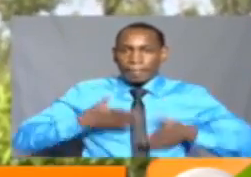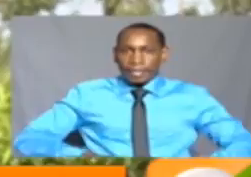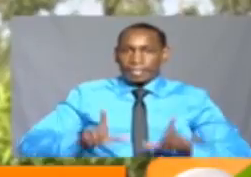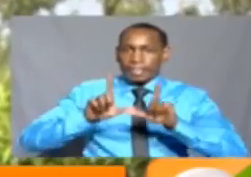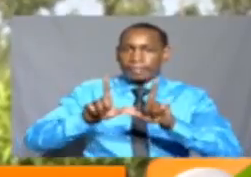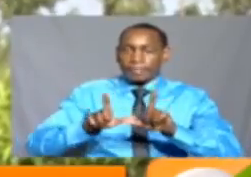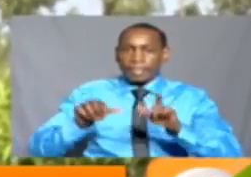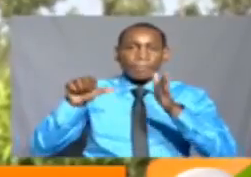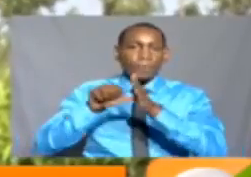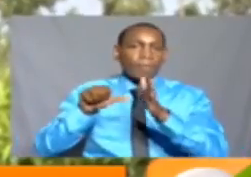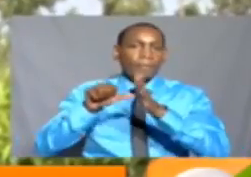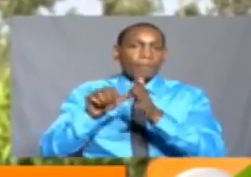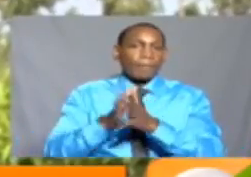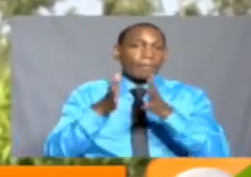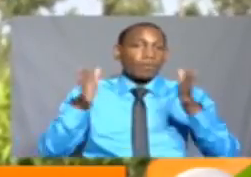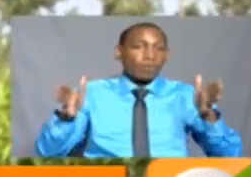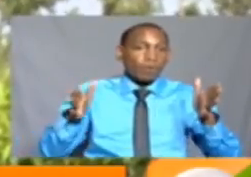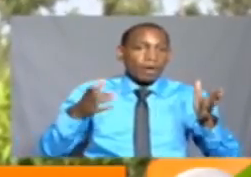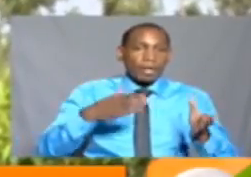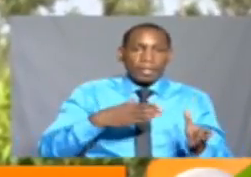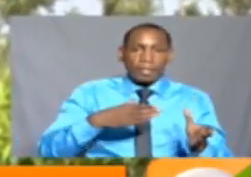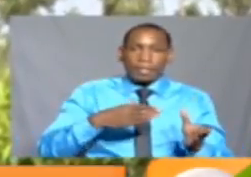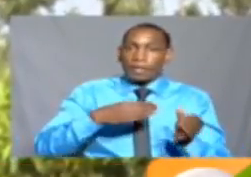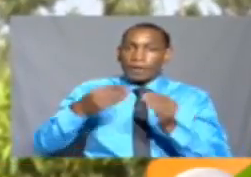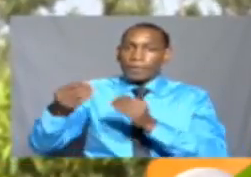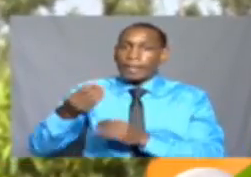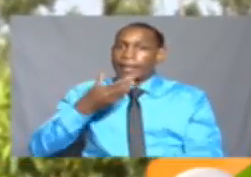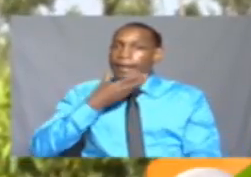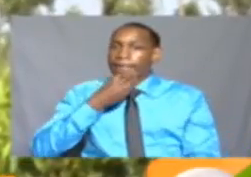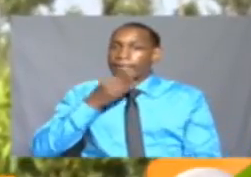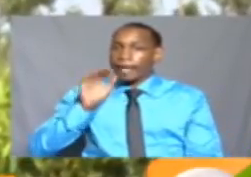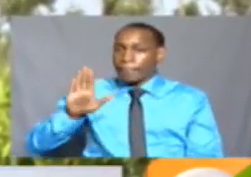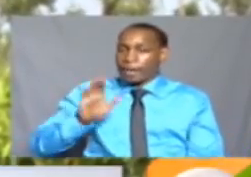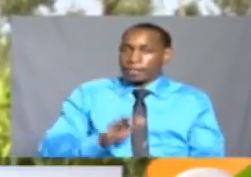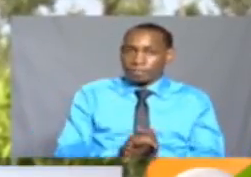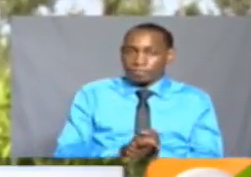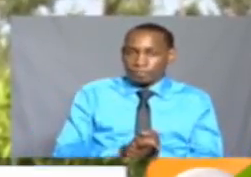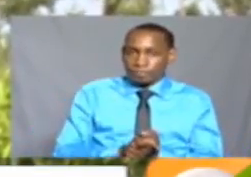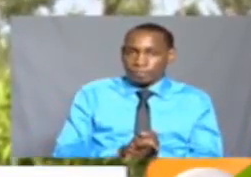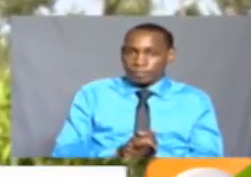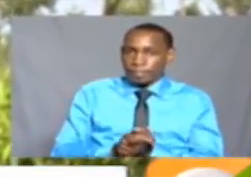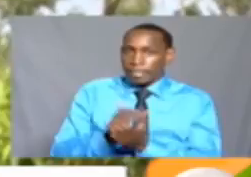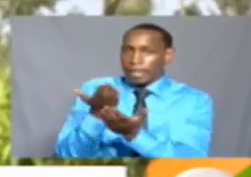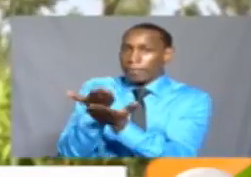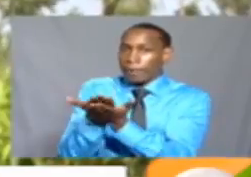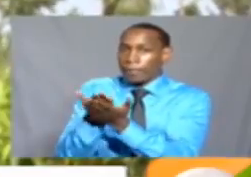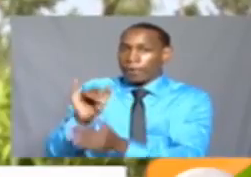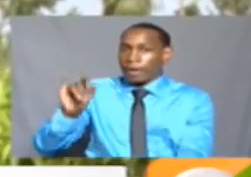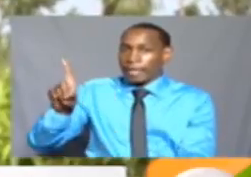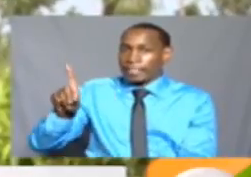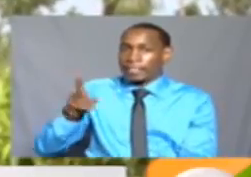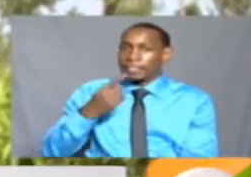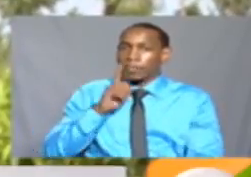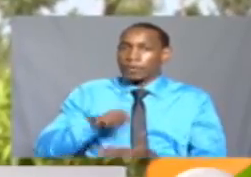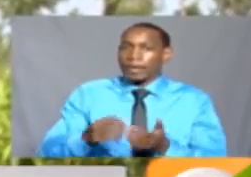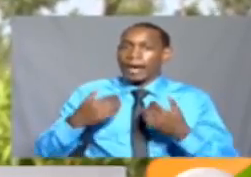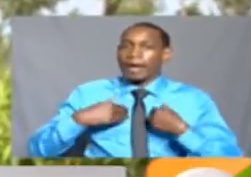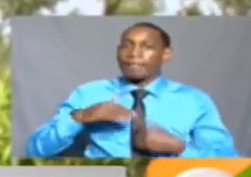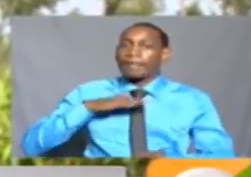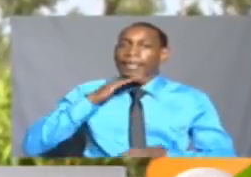sana. Nilienda kwa baba yake, nikaomba ID yake, akaniambia niko na death